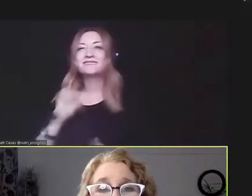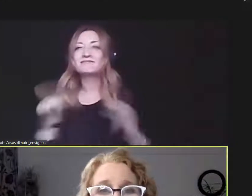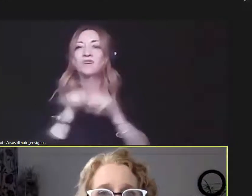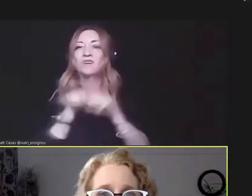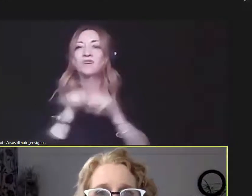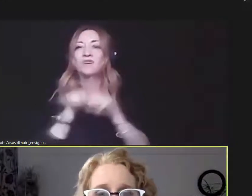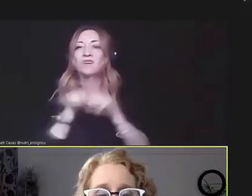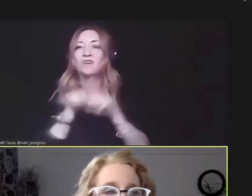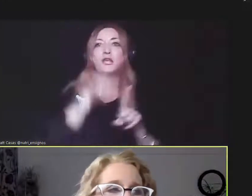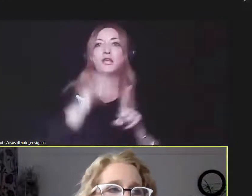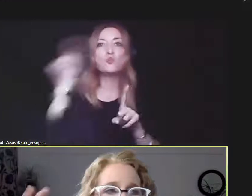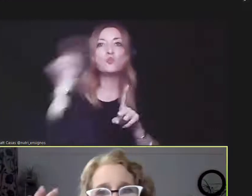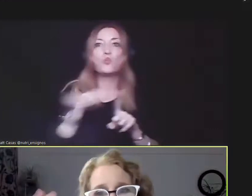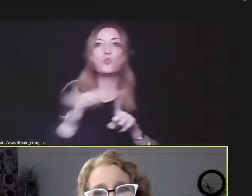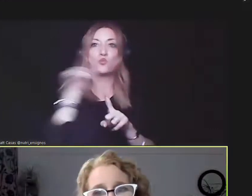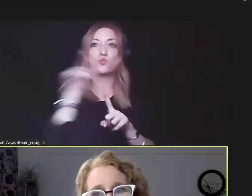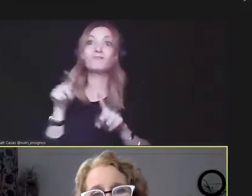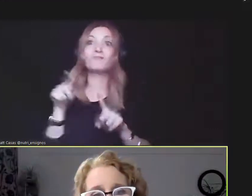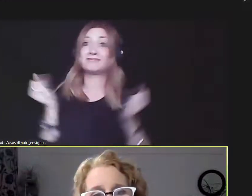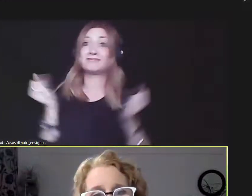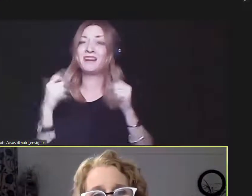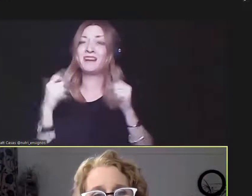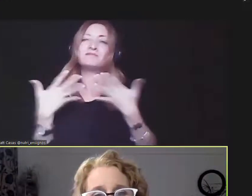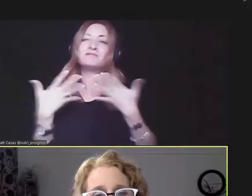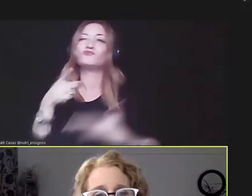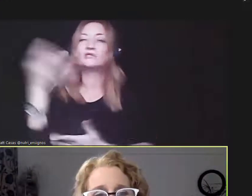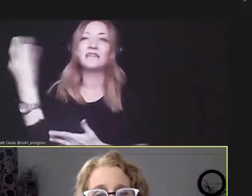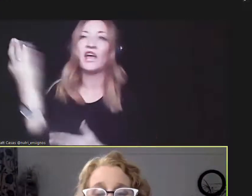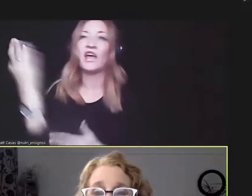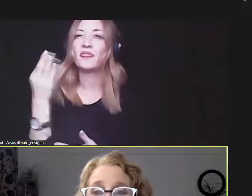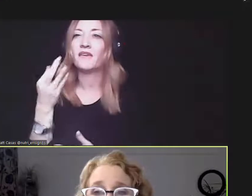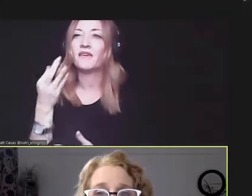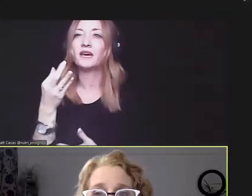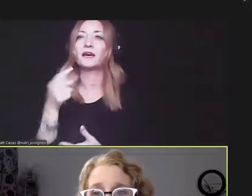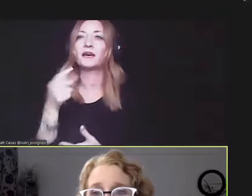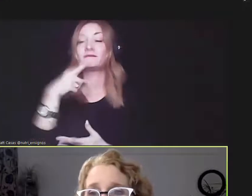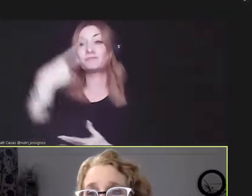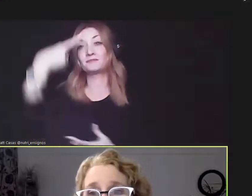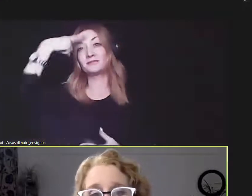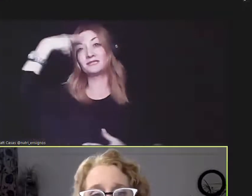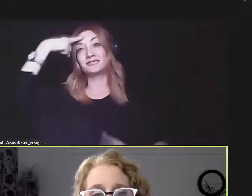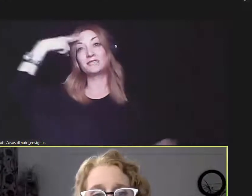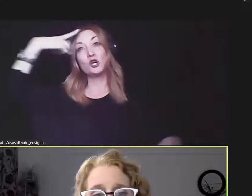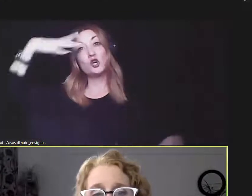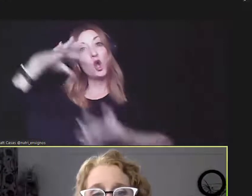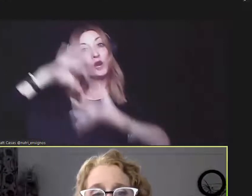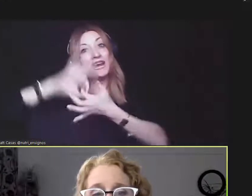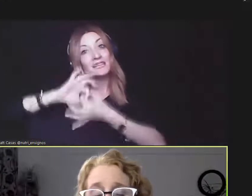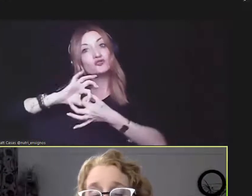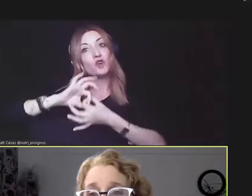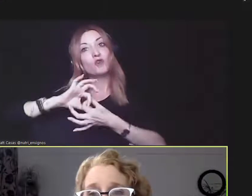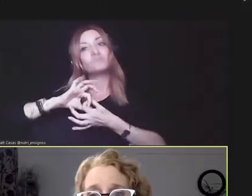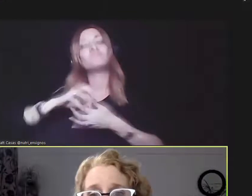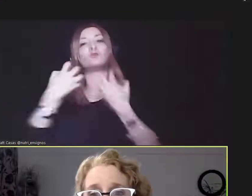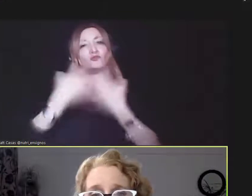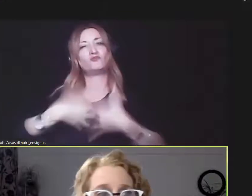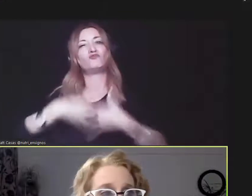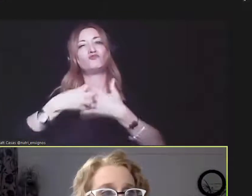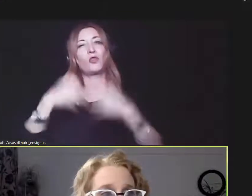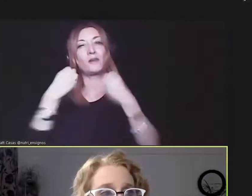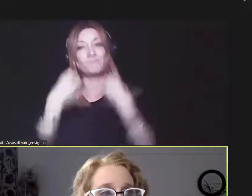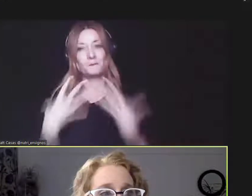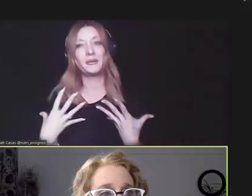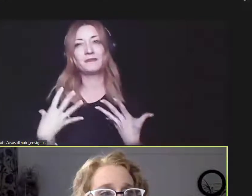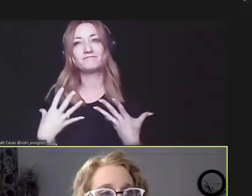connection is working really well. And the last one, number 6, is to live a